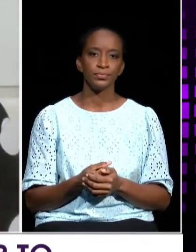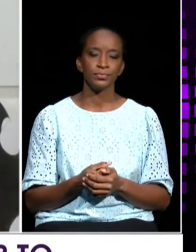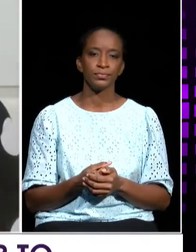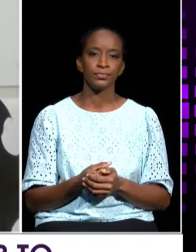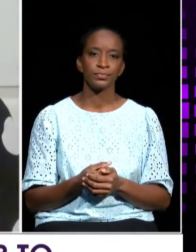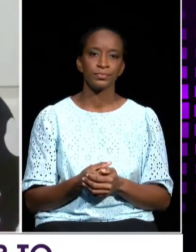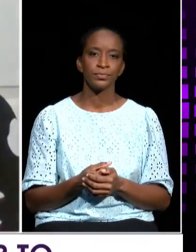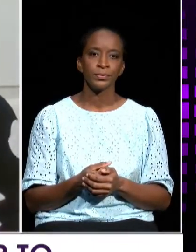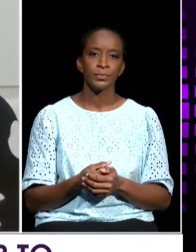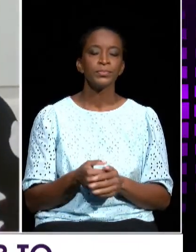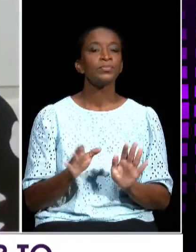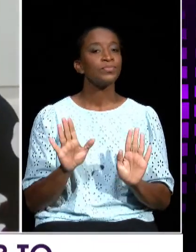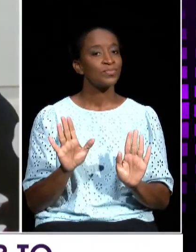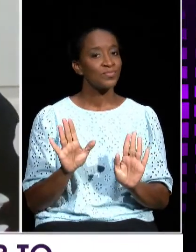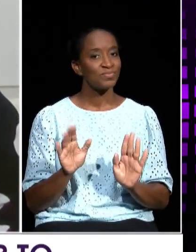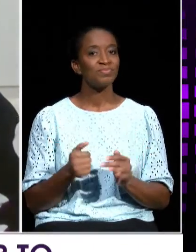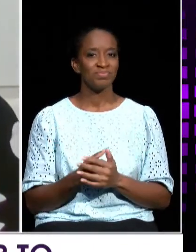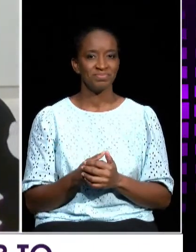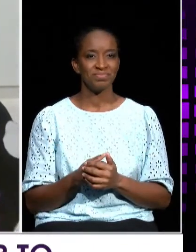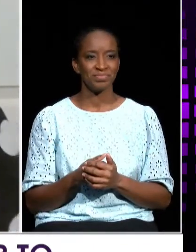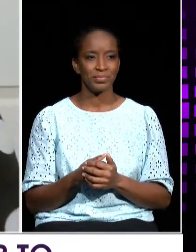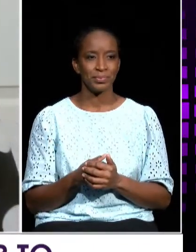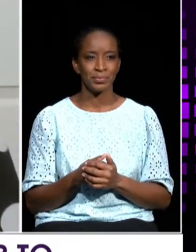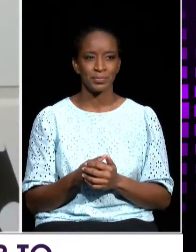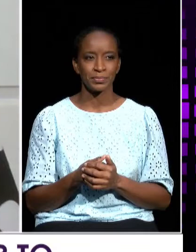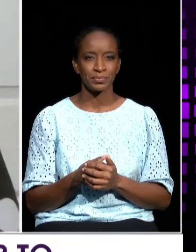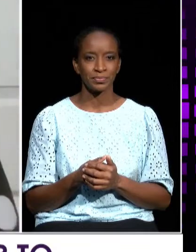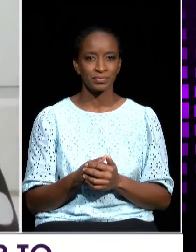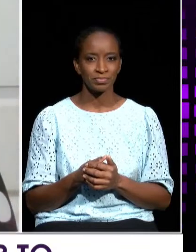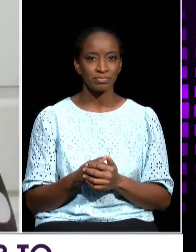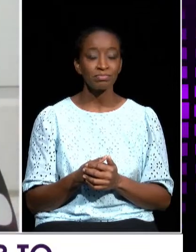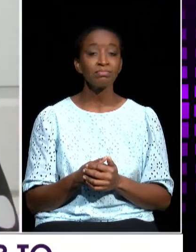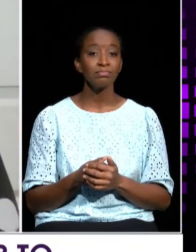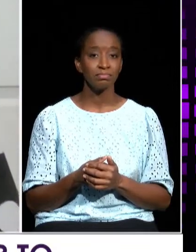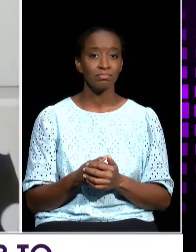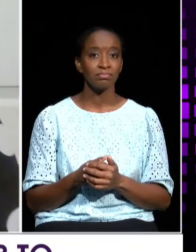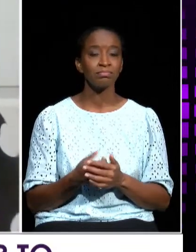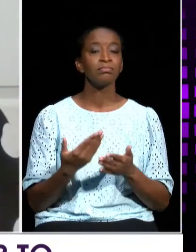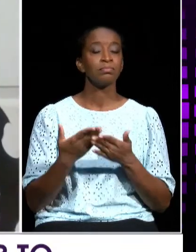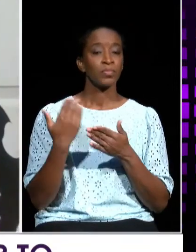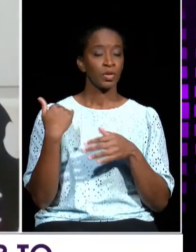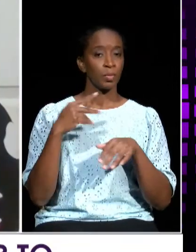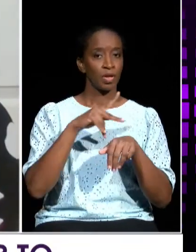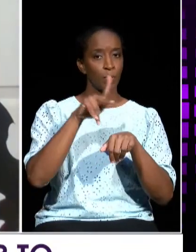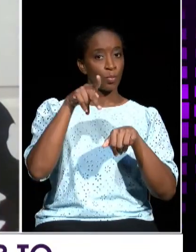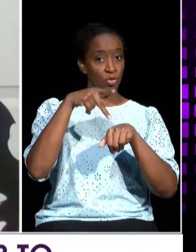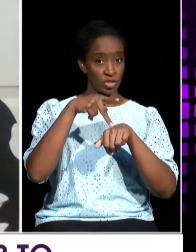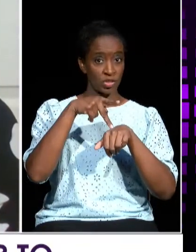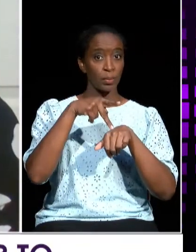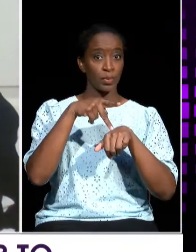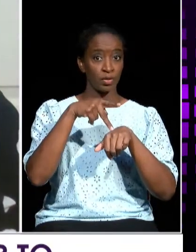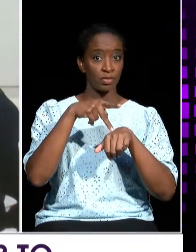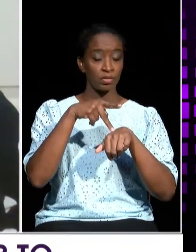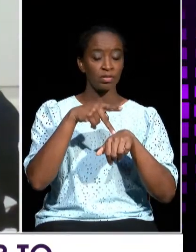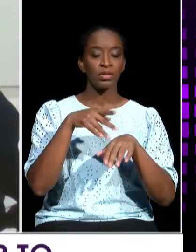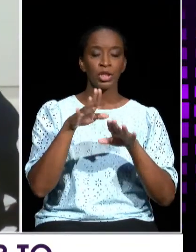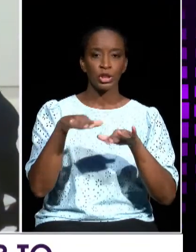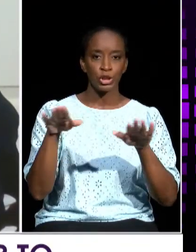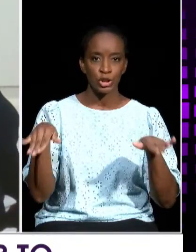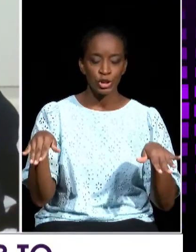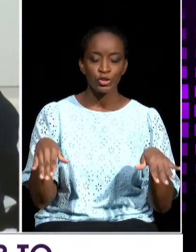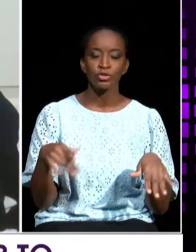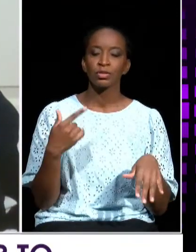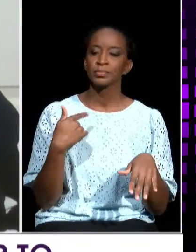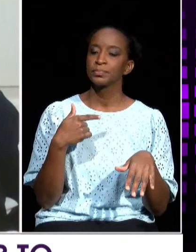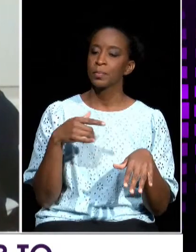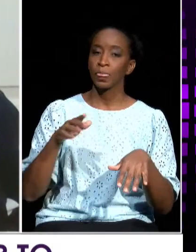hear you loud and clear. I had a principal that used to explain before he he lashed the children. He would